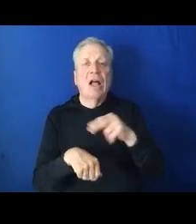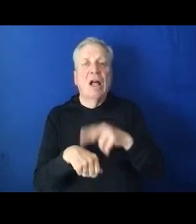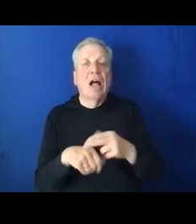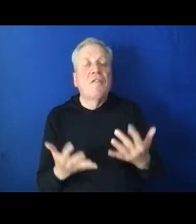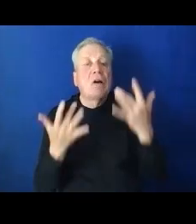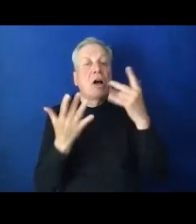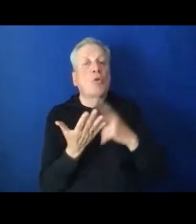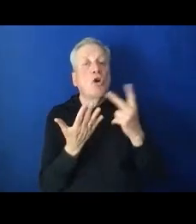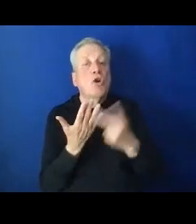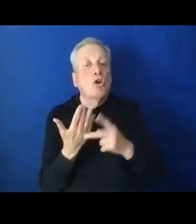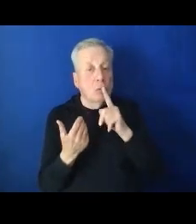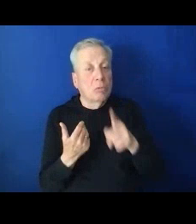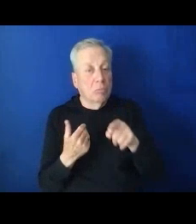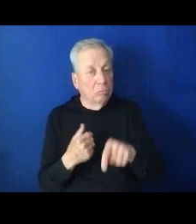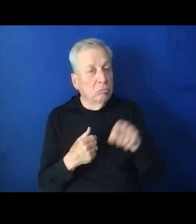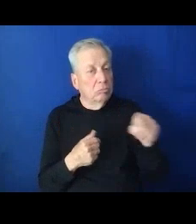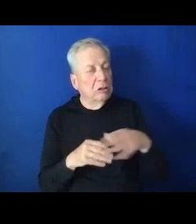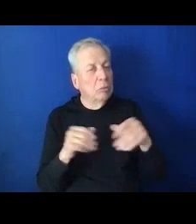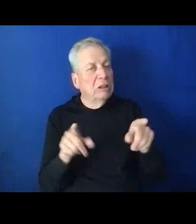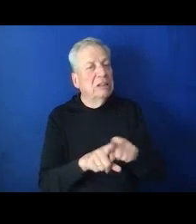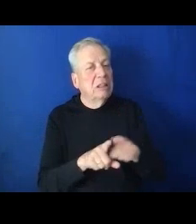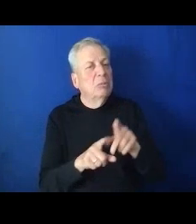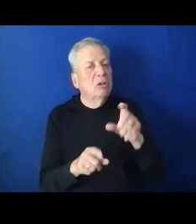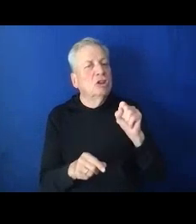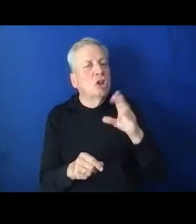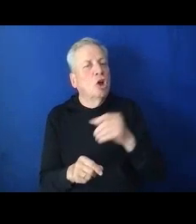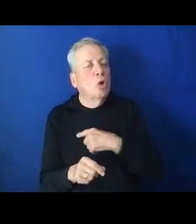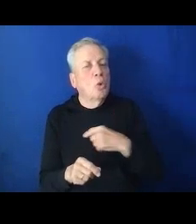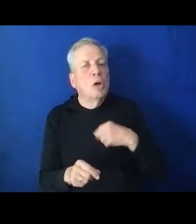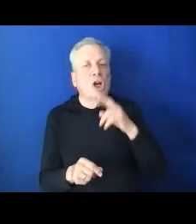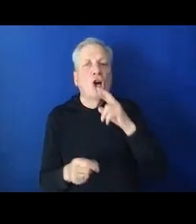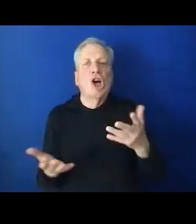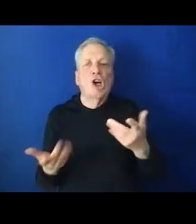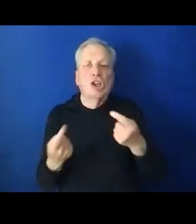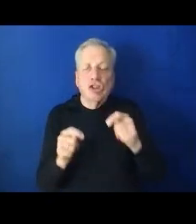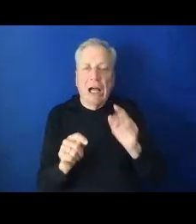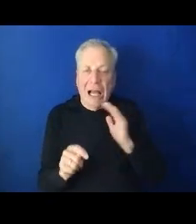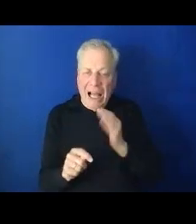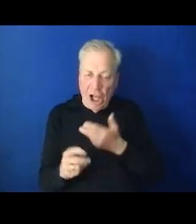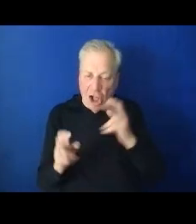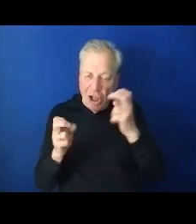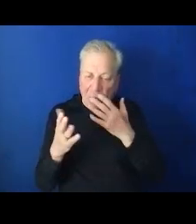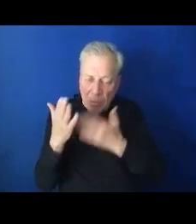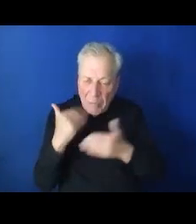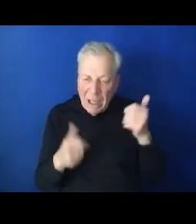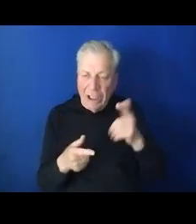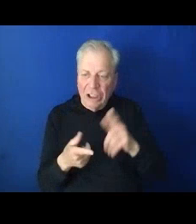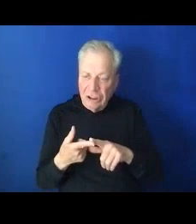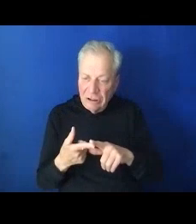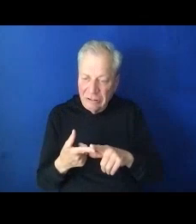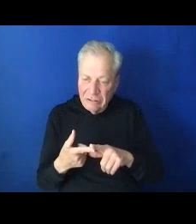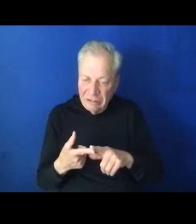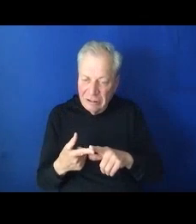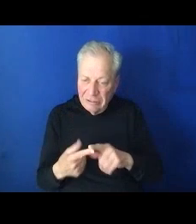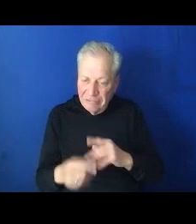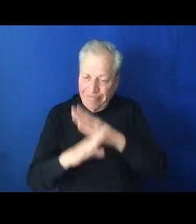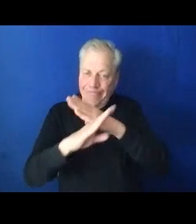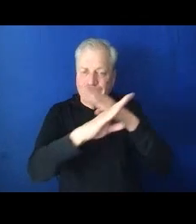at Yellowstone's been a thing. And that's just basically where we're trying our best to embrace fire as a natural ecological